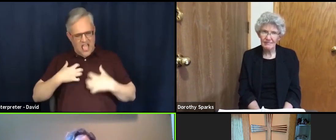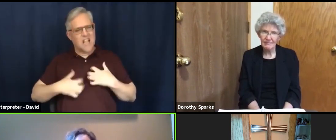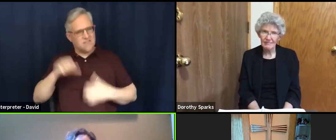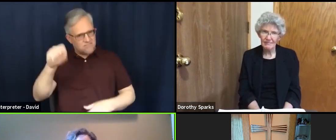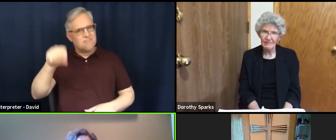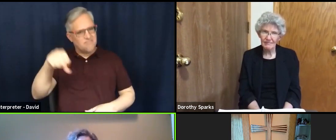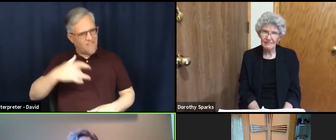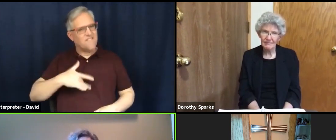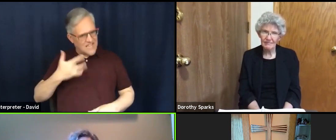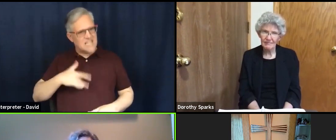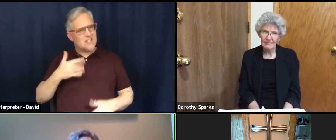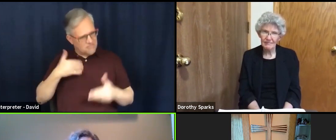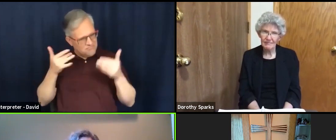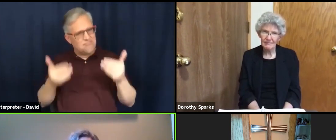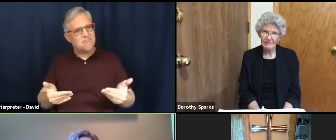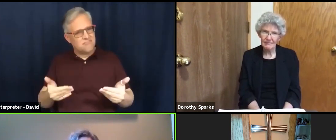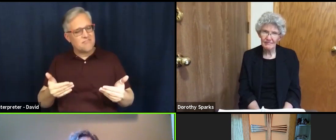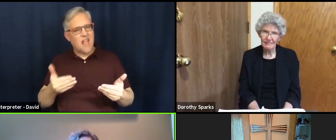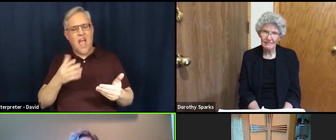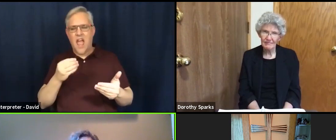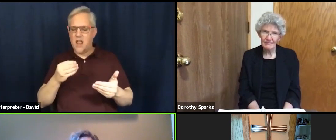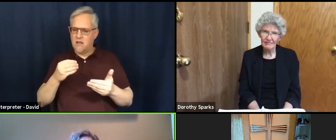our state,